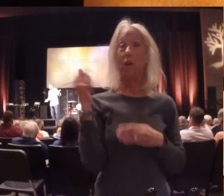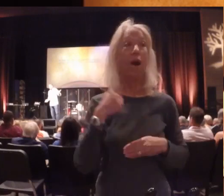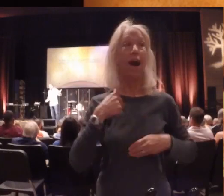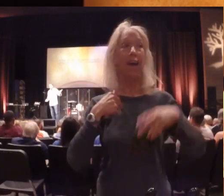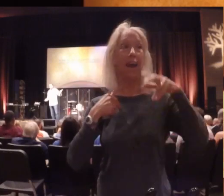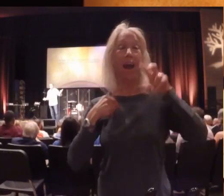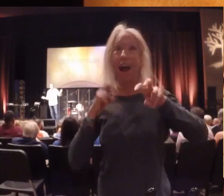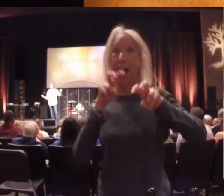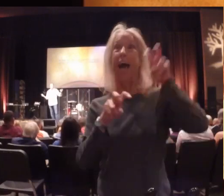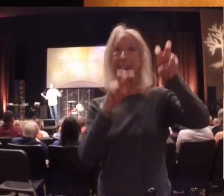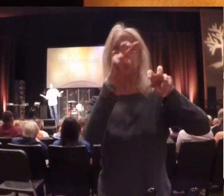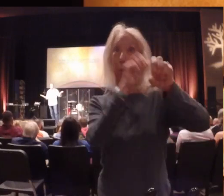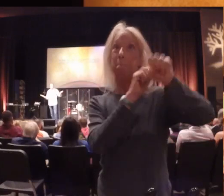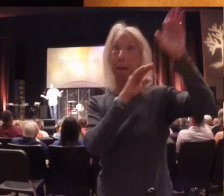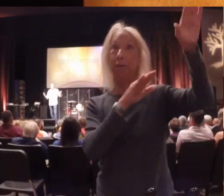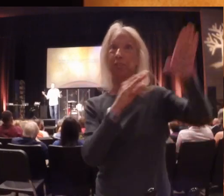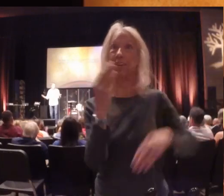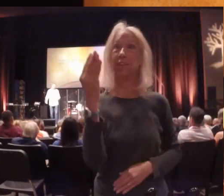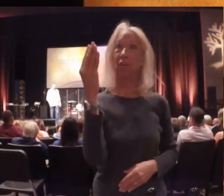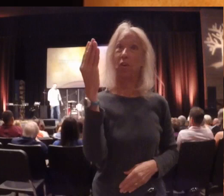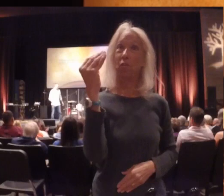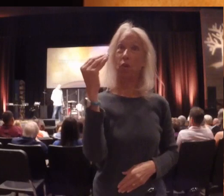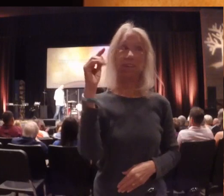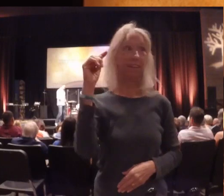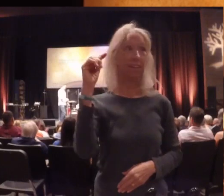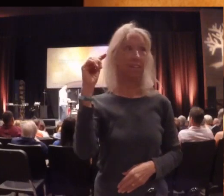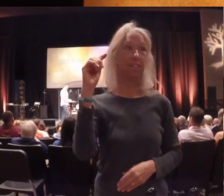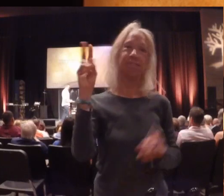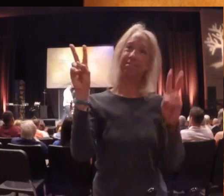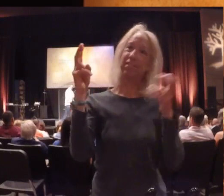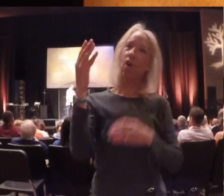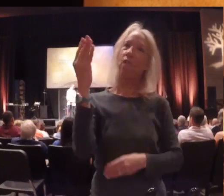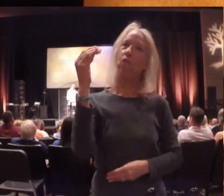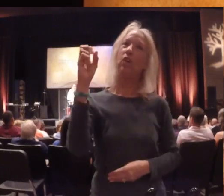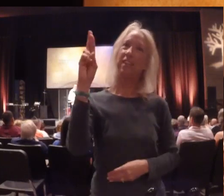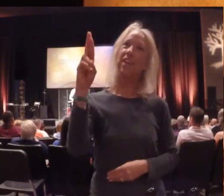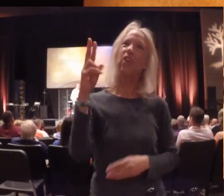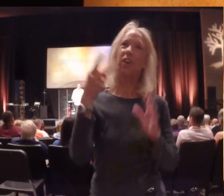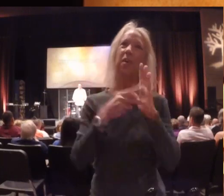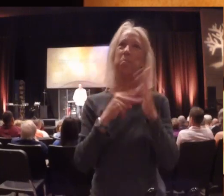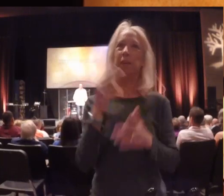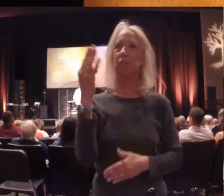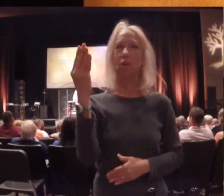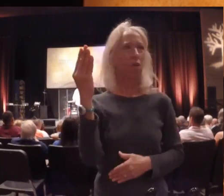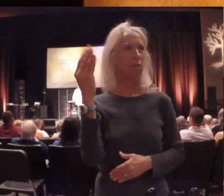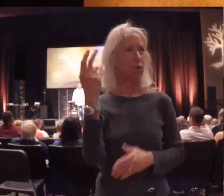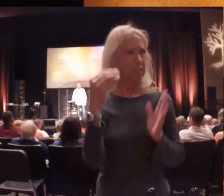ago, I hiked my first 14er. I think that makes me a Coloradian or something like that.